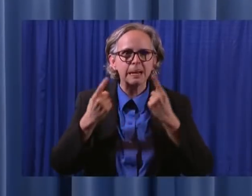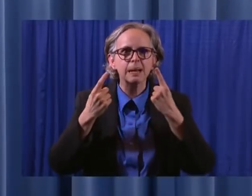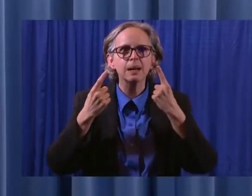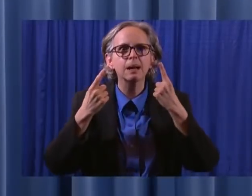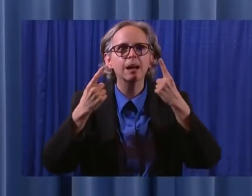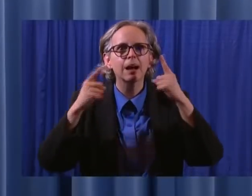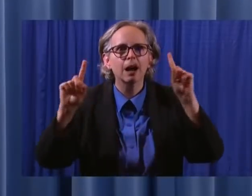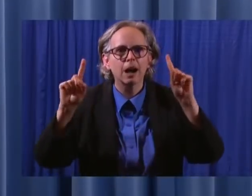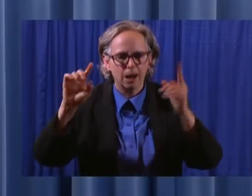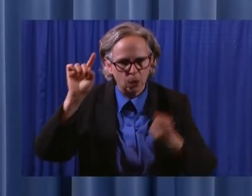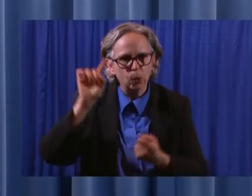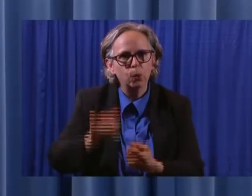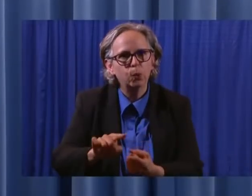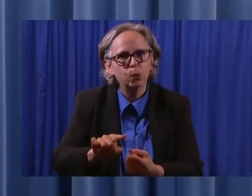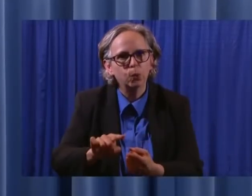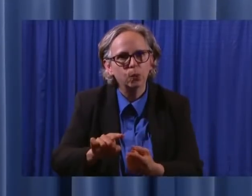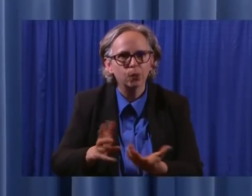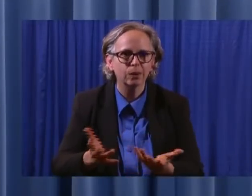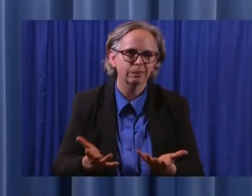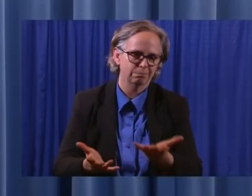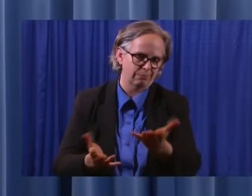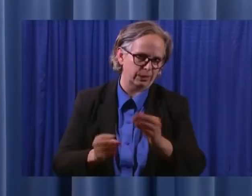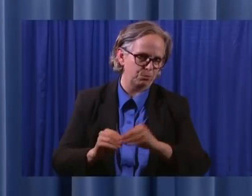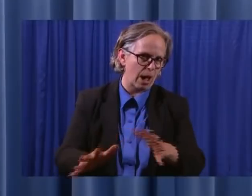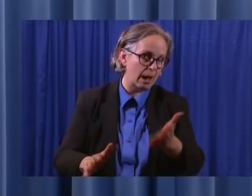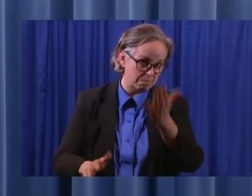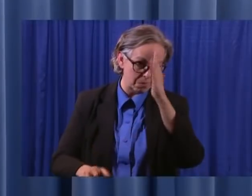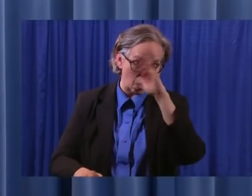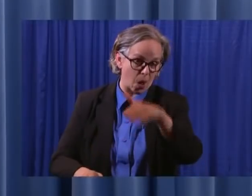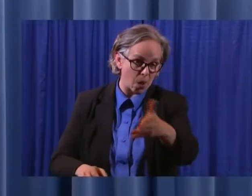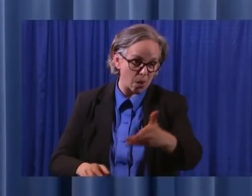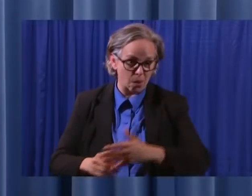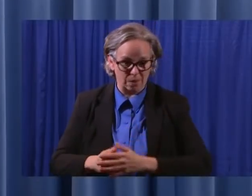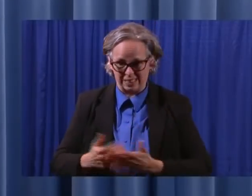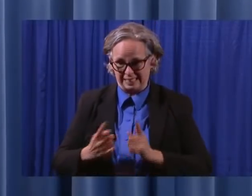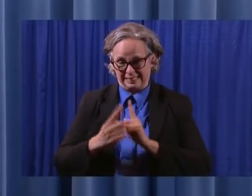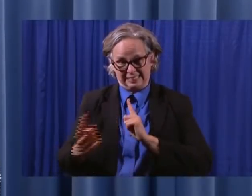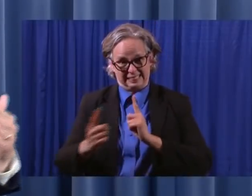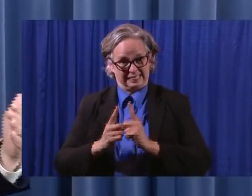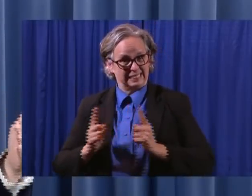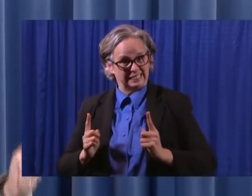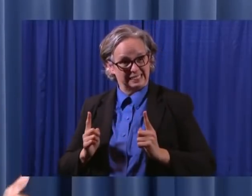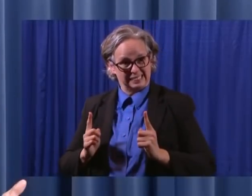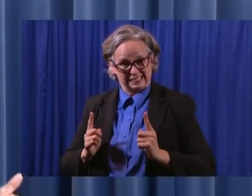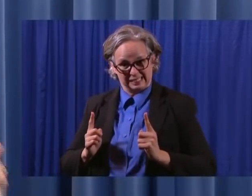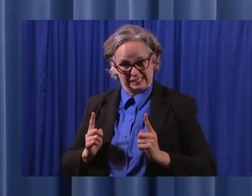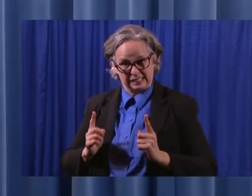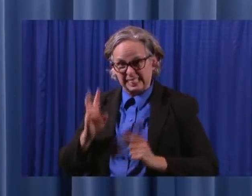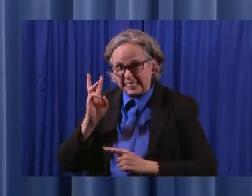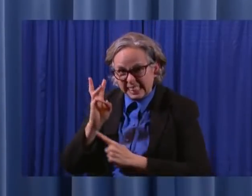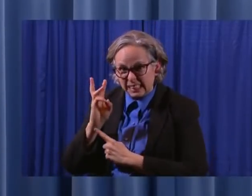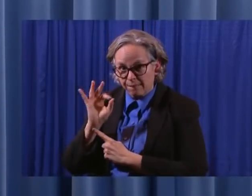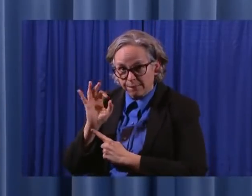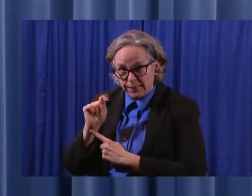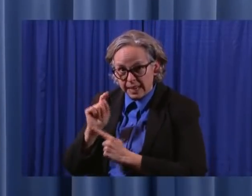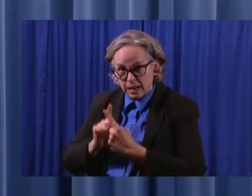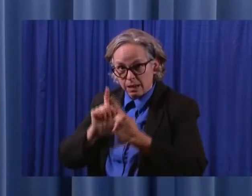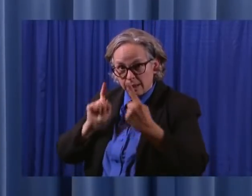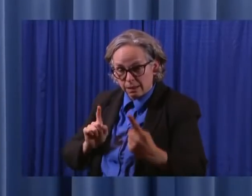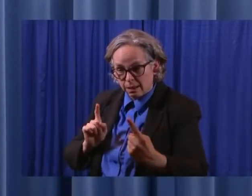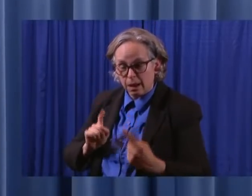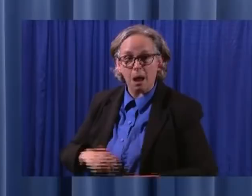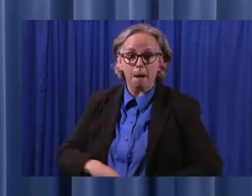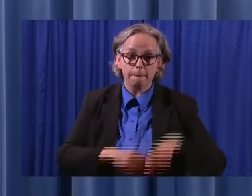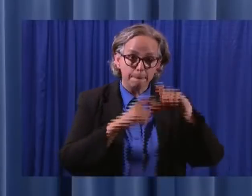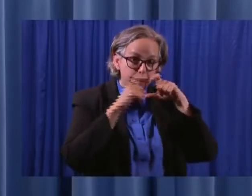the spread. If people stay 6 feet at least apart and then wear a mask, that's another layer